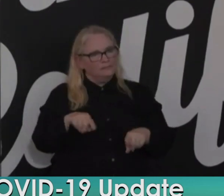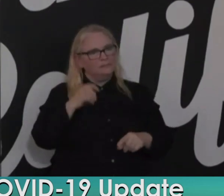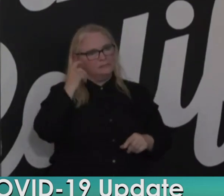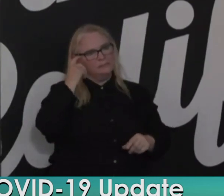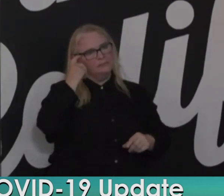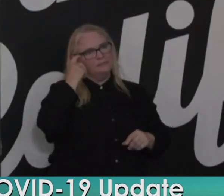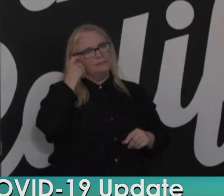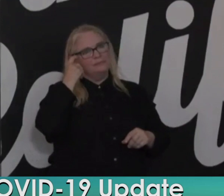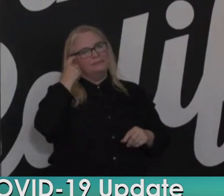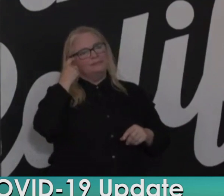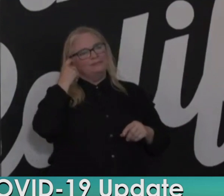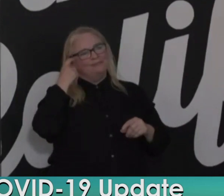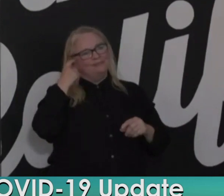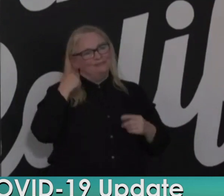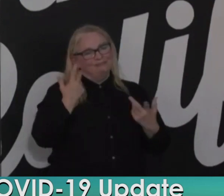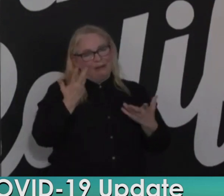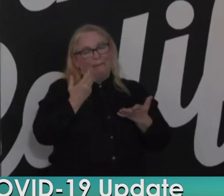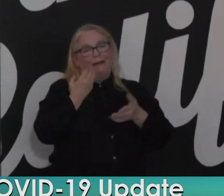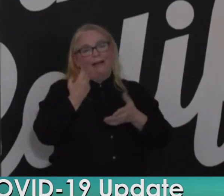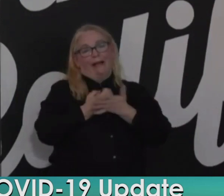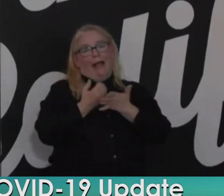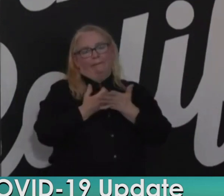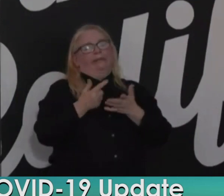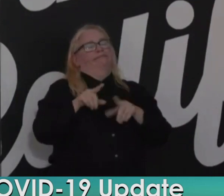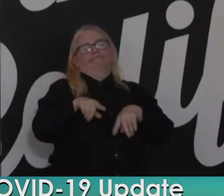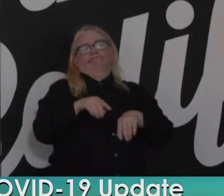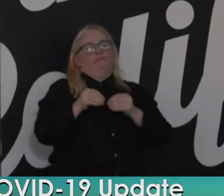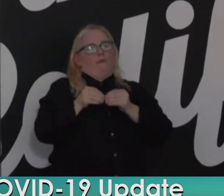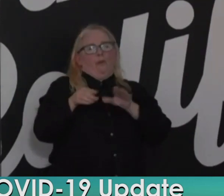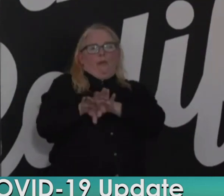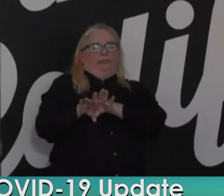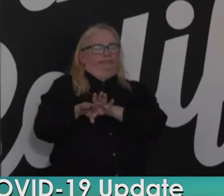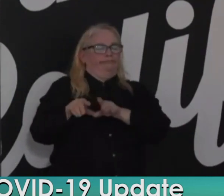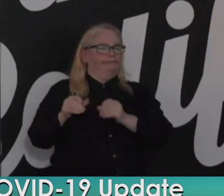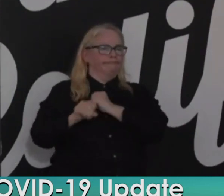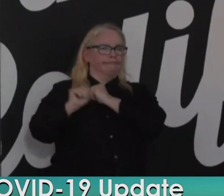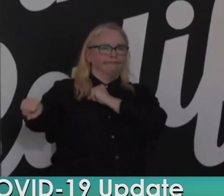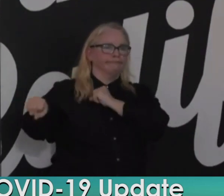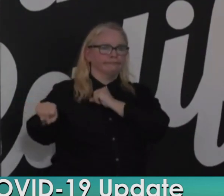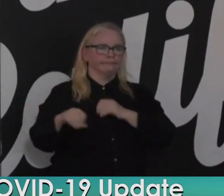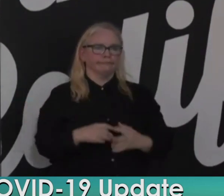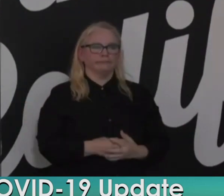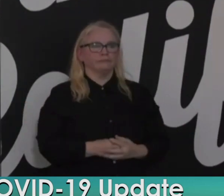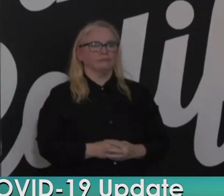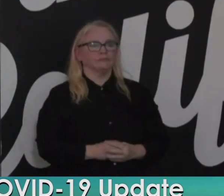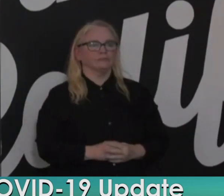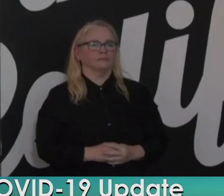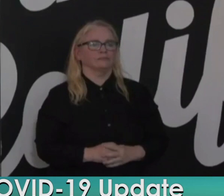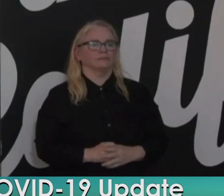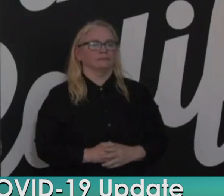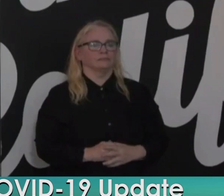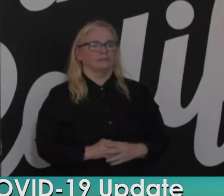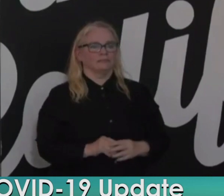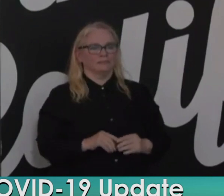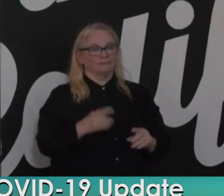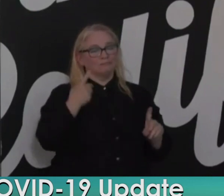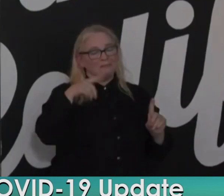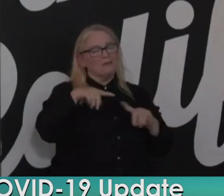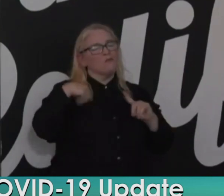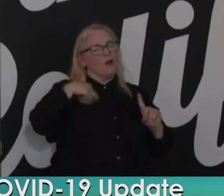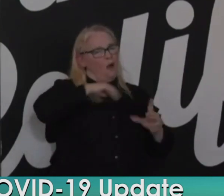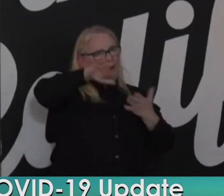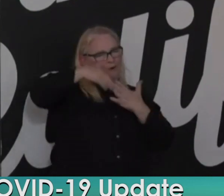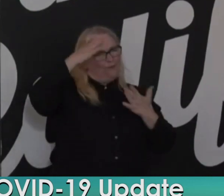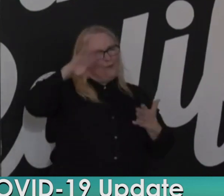one way to go, and that is forward. And so how we reopen at the local level and throughout the